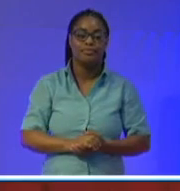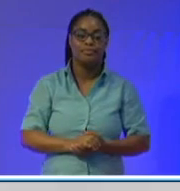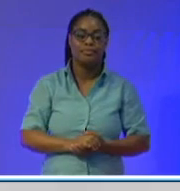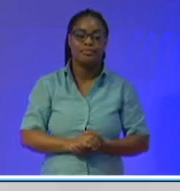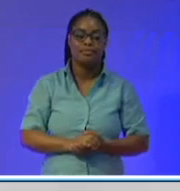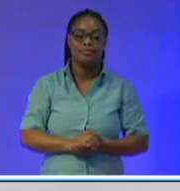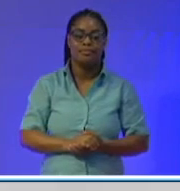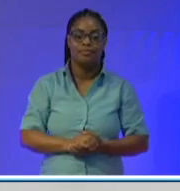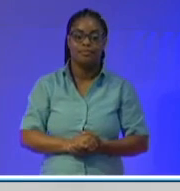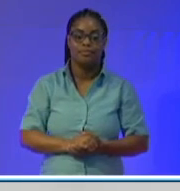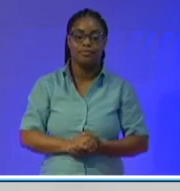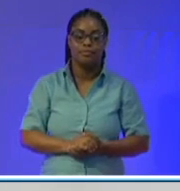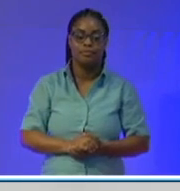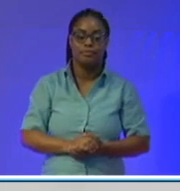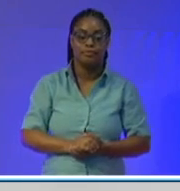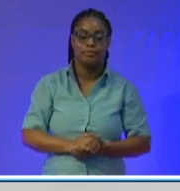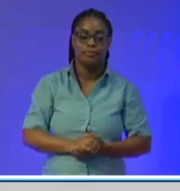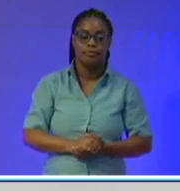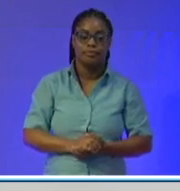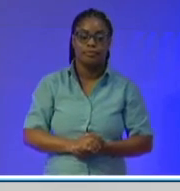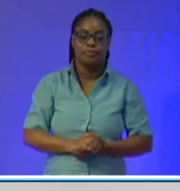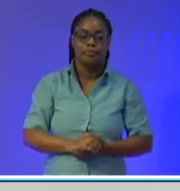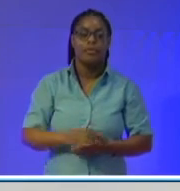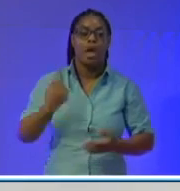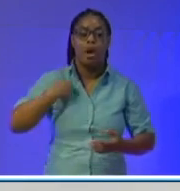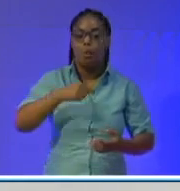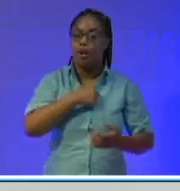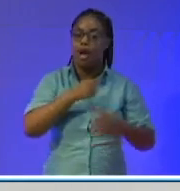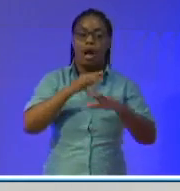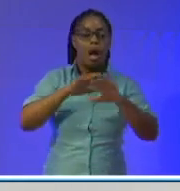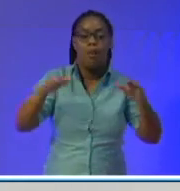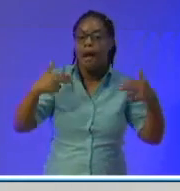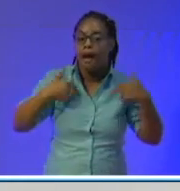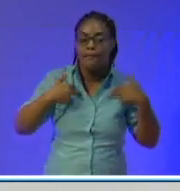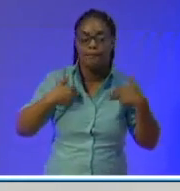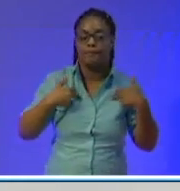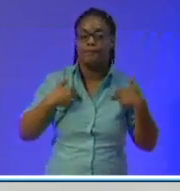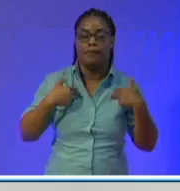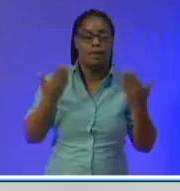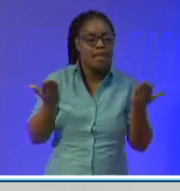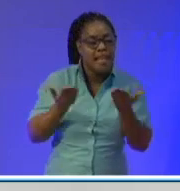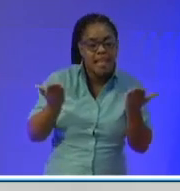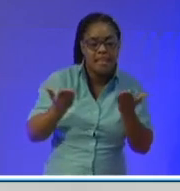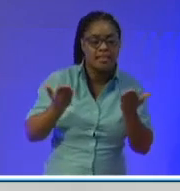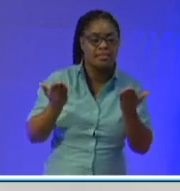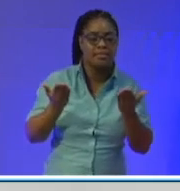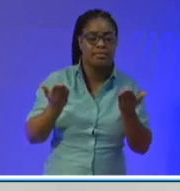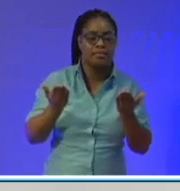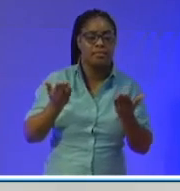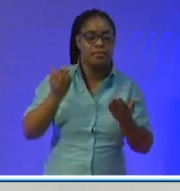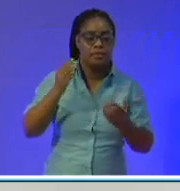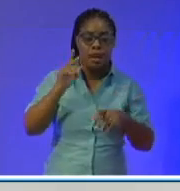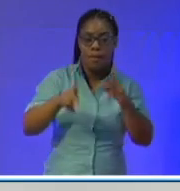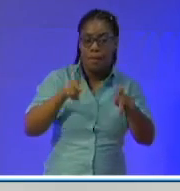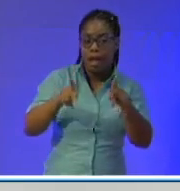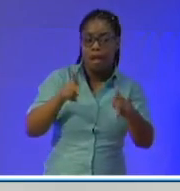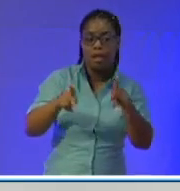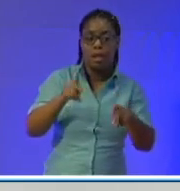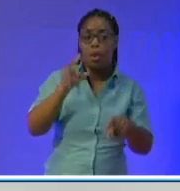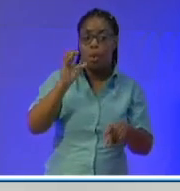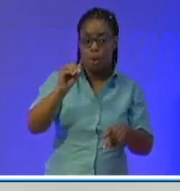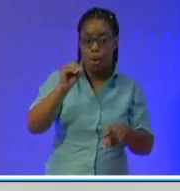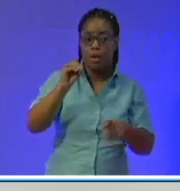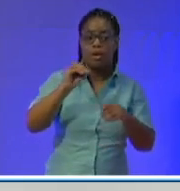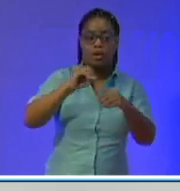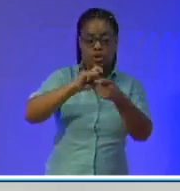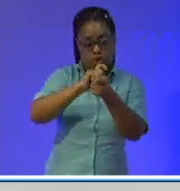confirmed cases or identified cases of the Omicron variant in our population. And we continue to monitor, we continue to sequence, but we